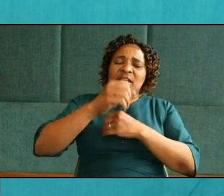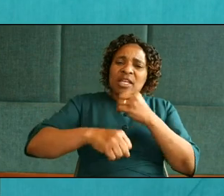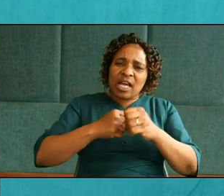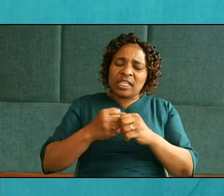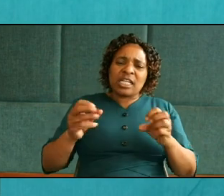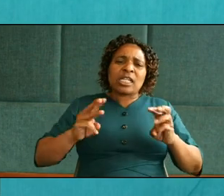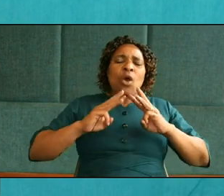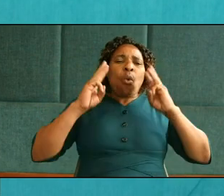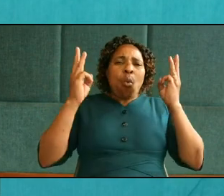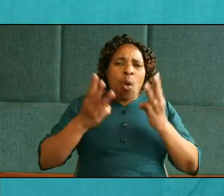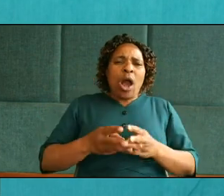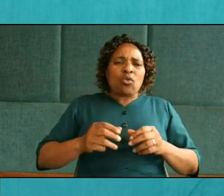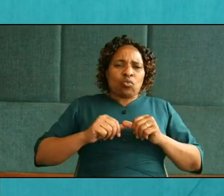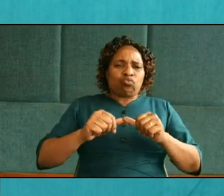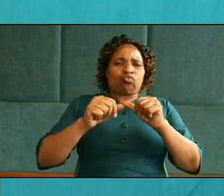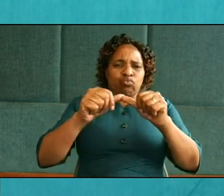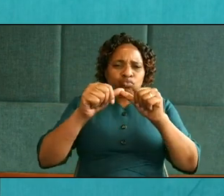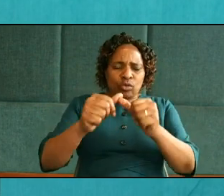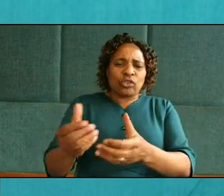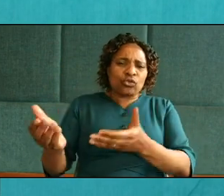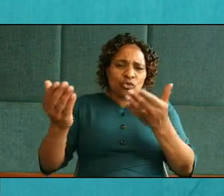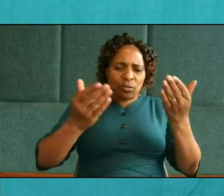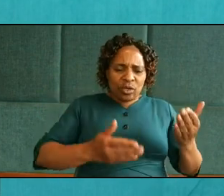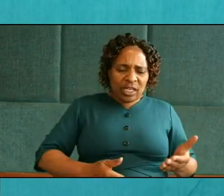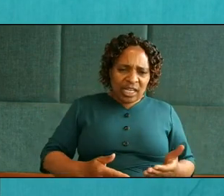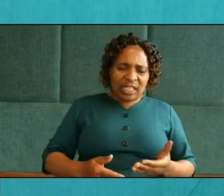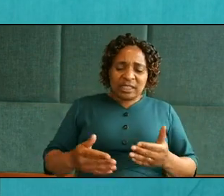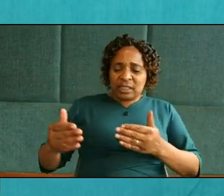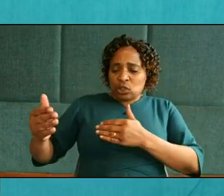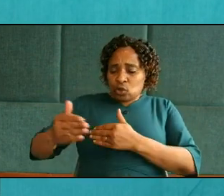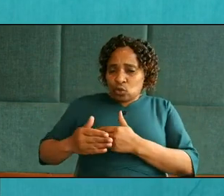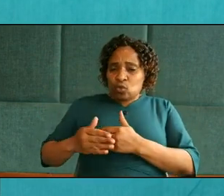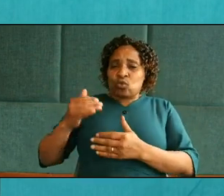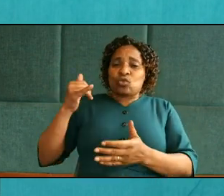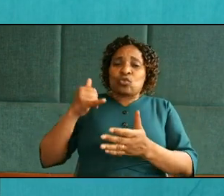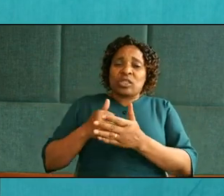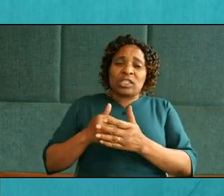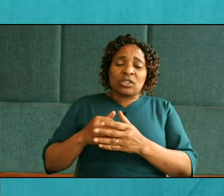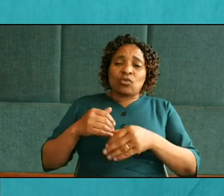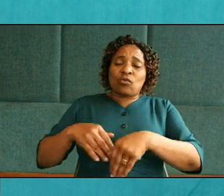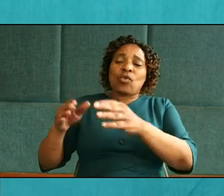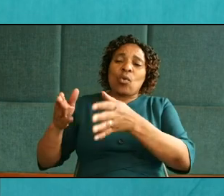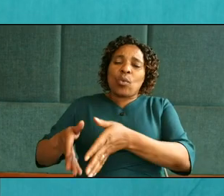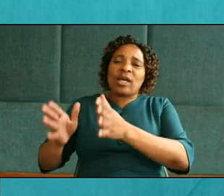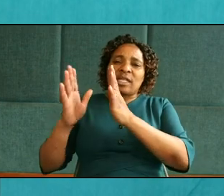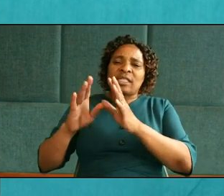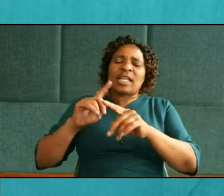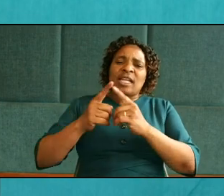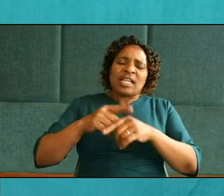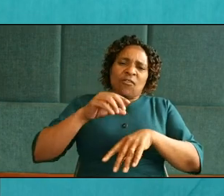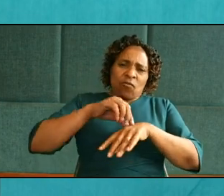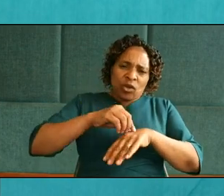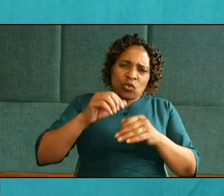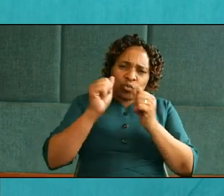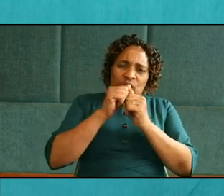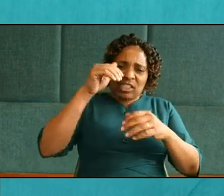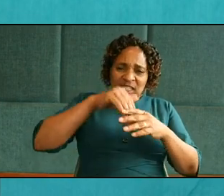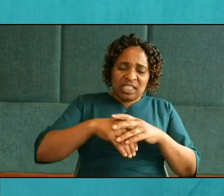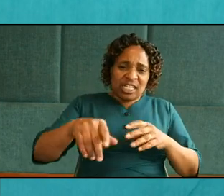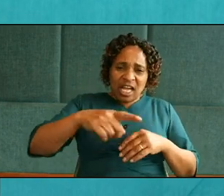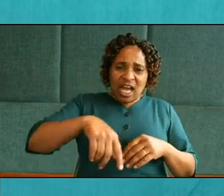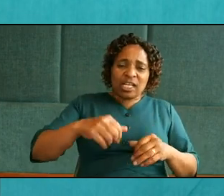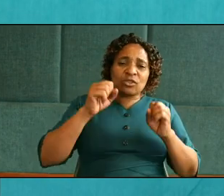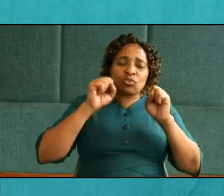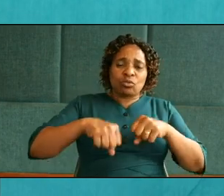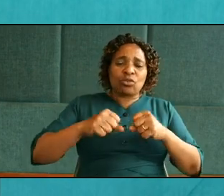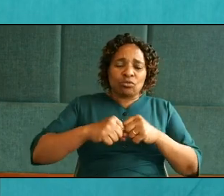which constantly seeks to bring us very close to it and to follow its ways. And the flesh that is within us that just wants to keep